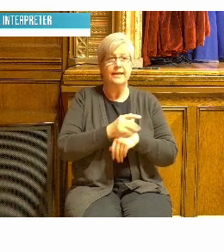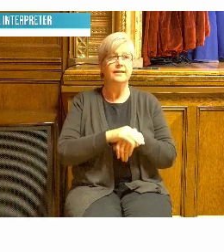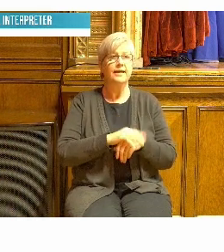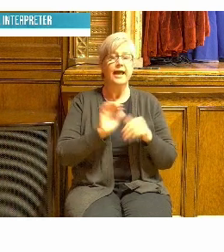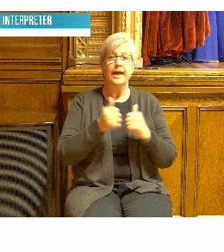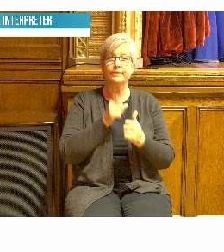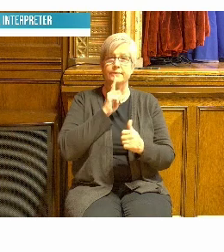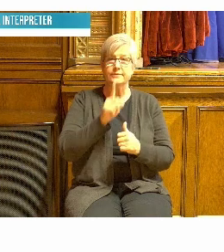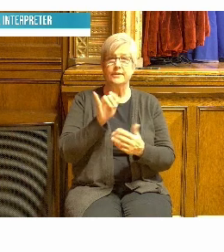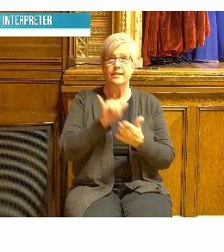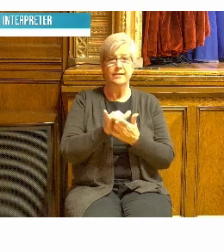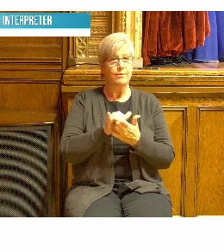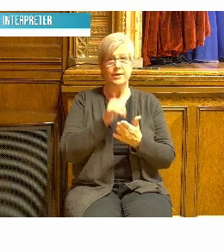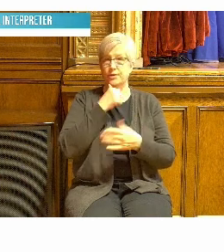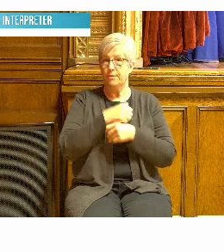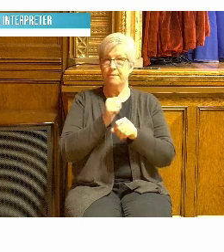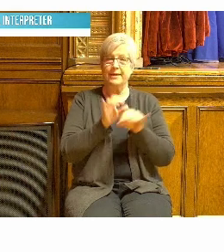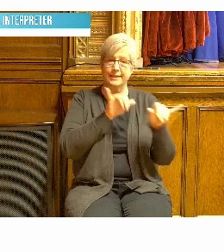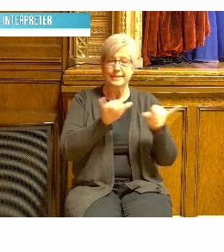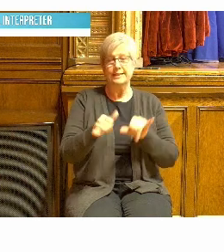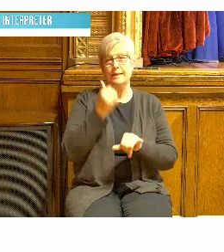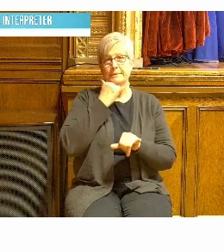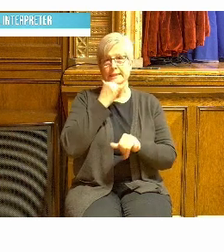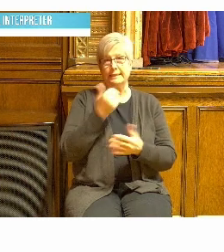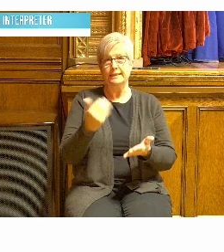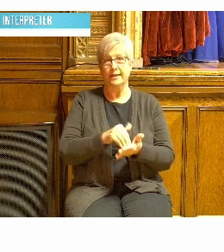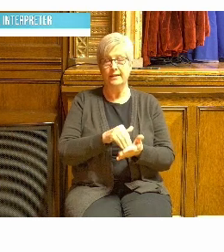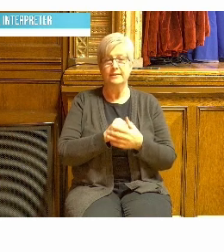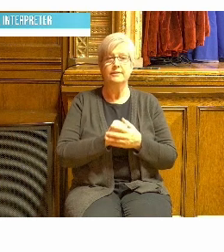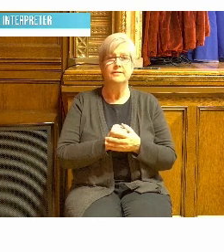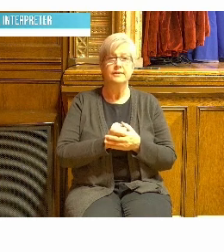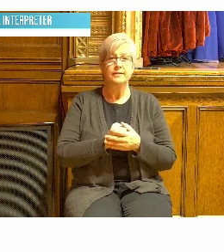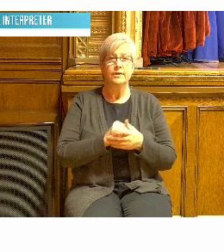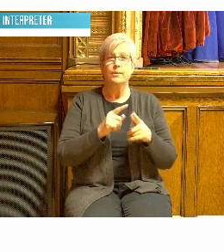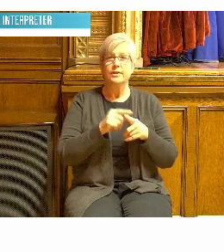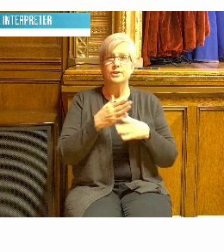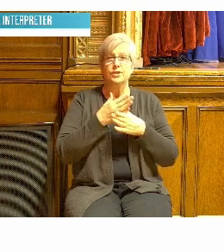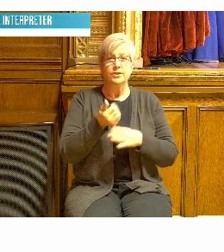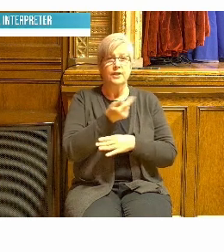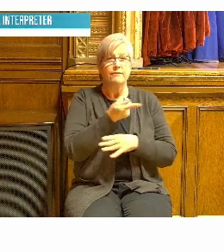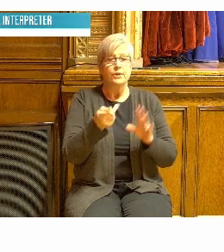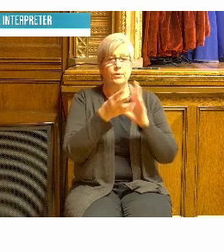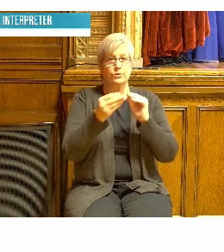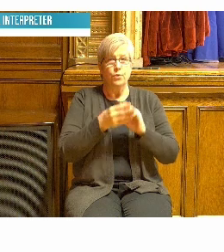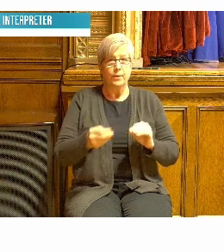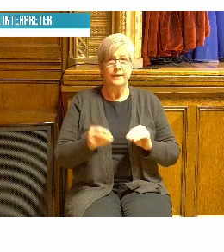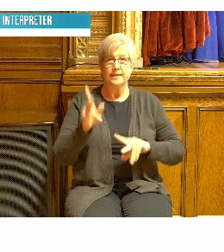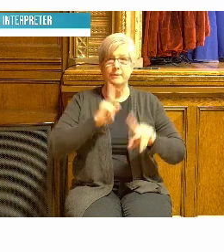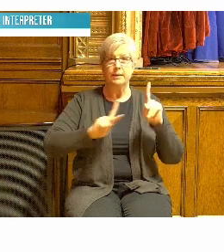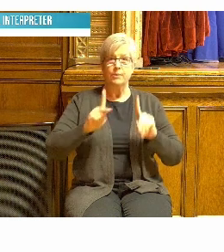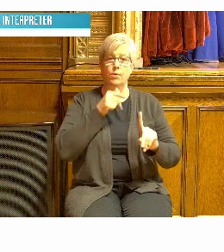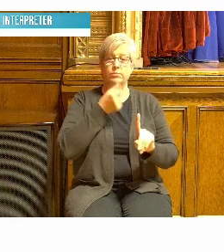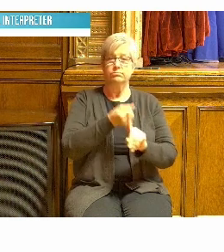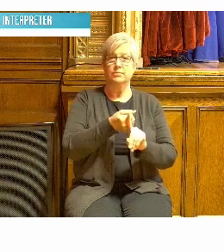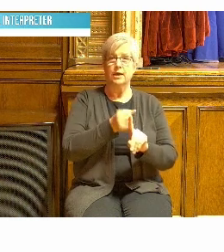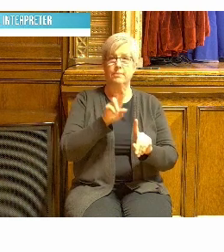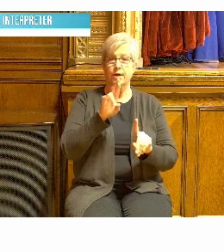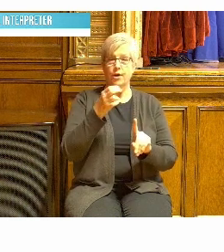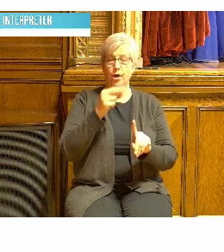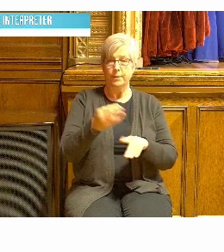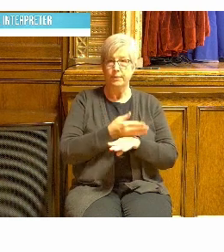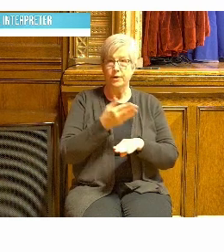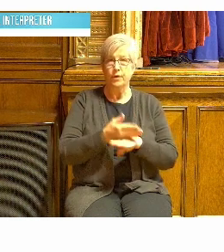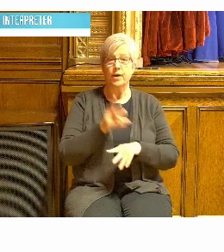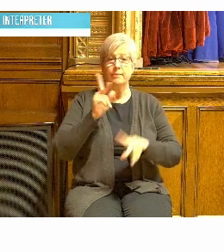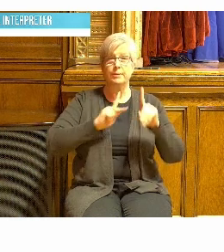do we ensure today that we don't make those same mistakes? We want to share just a handful of stories of people affected by urban renewal, the people